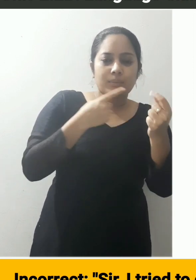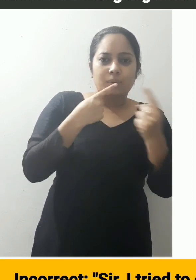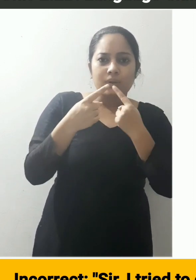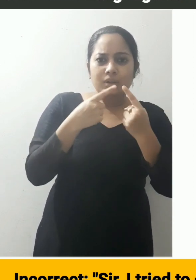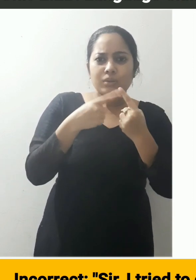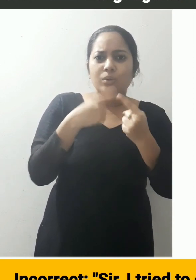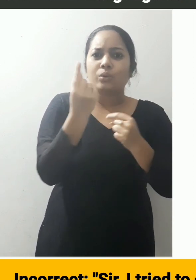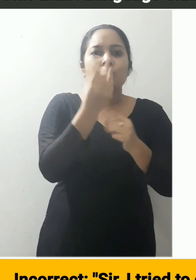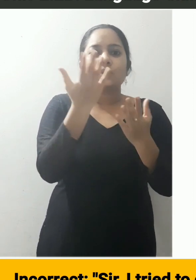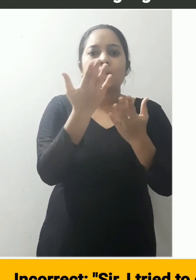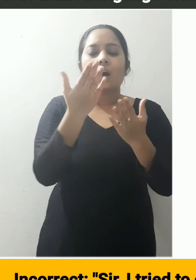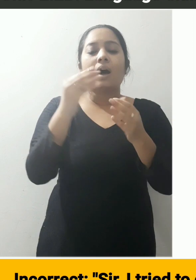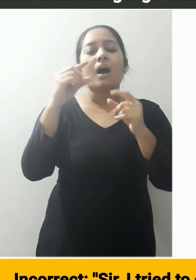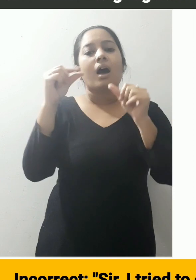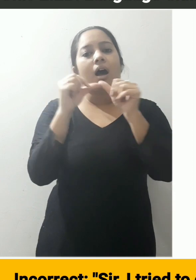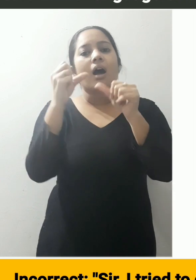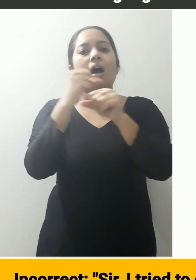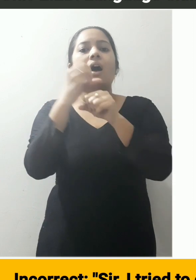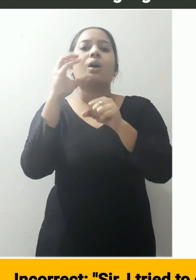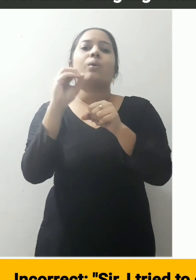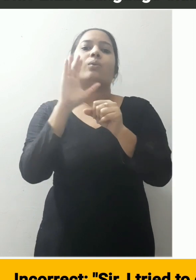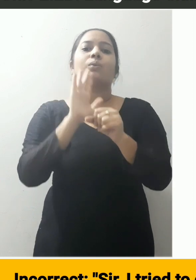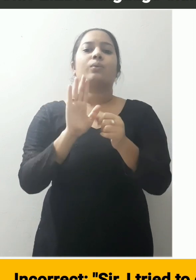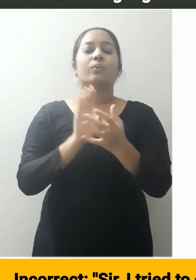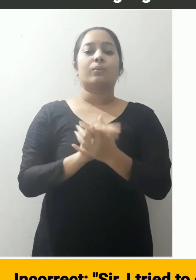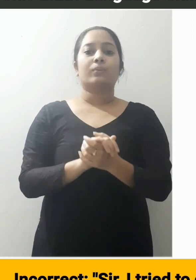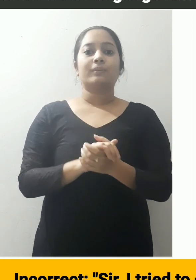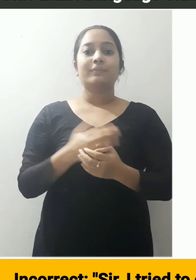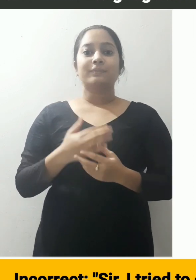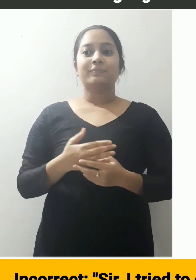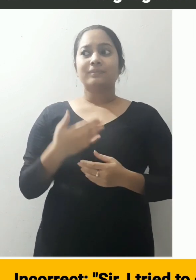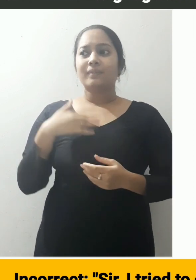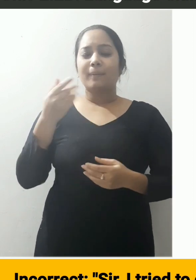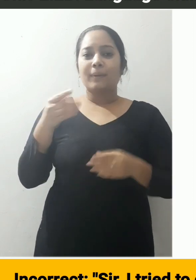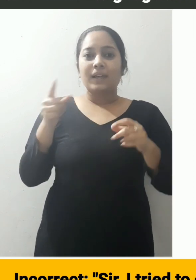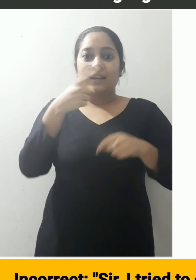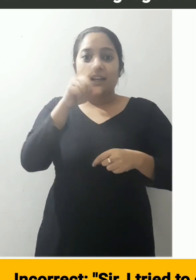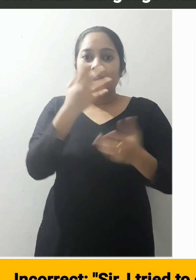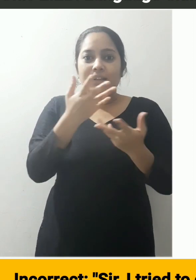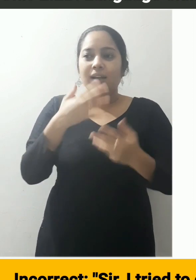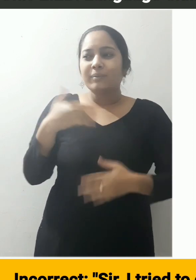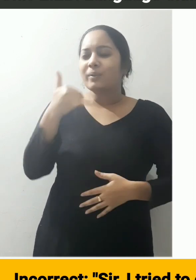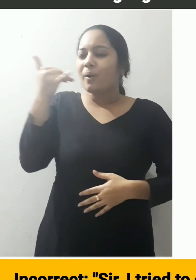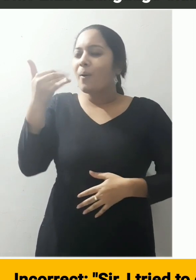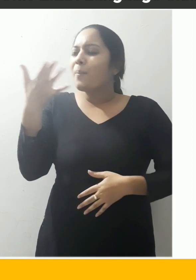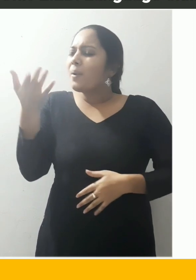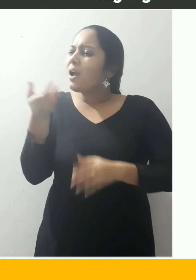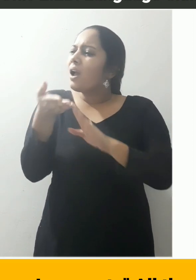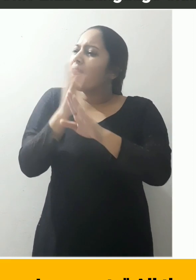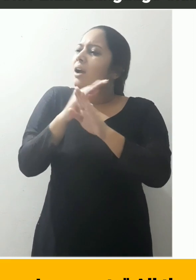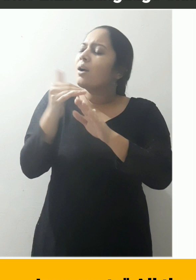must use ago. Correct. Sir, I tried to call you an hour ago.